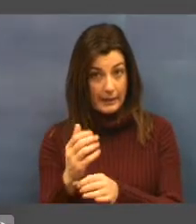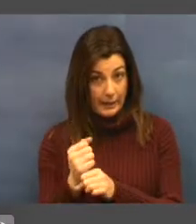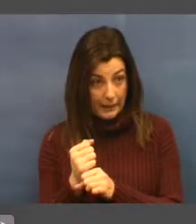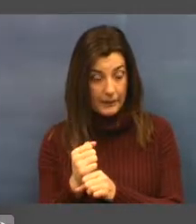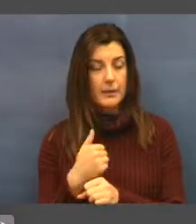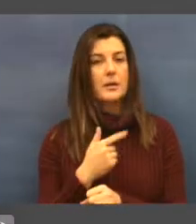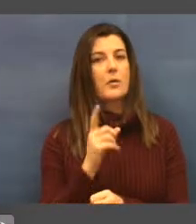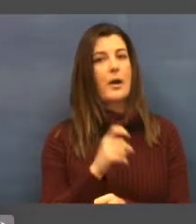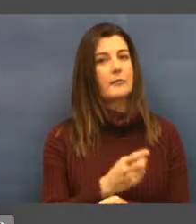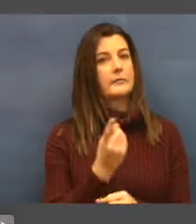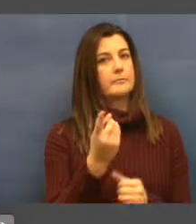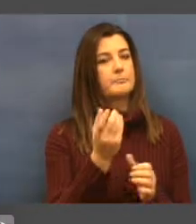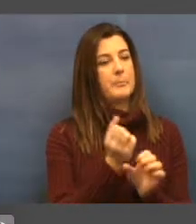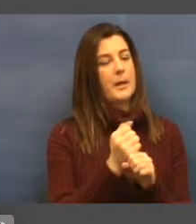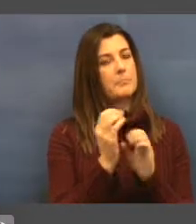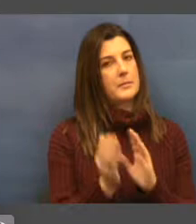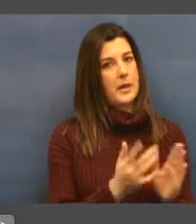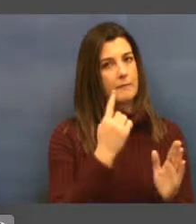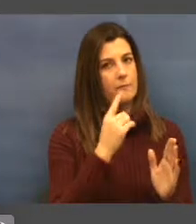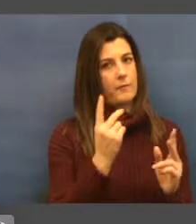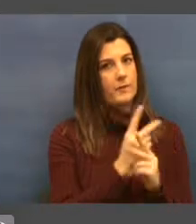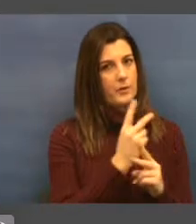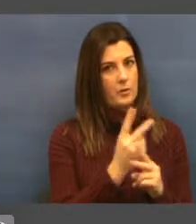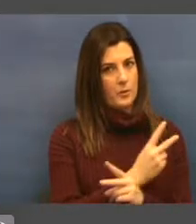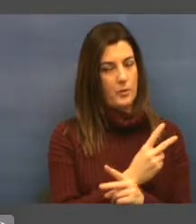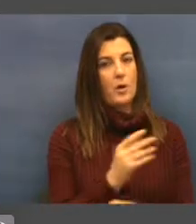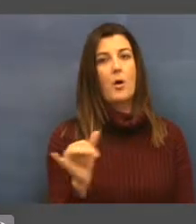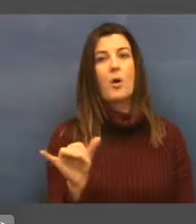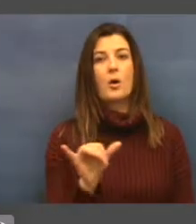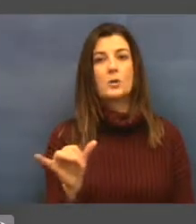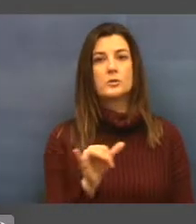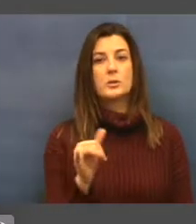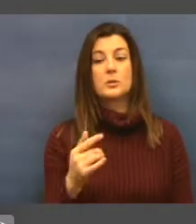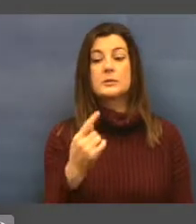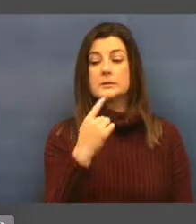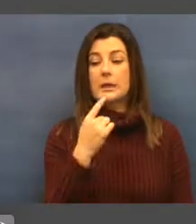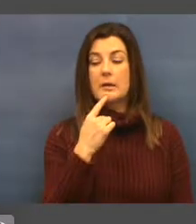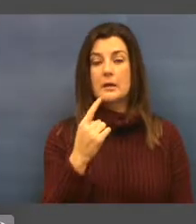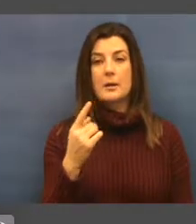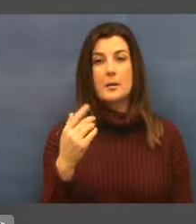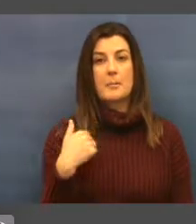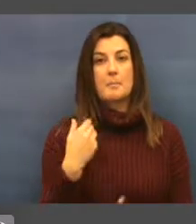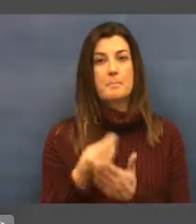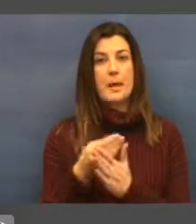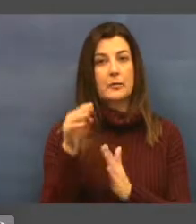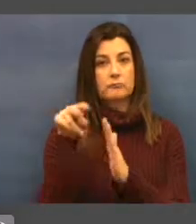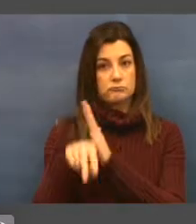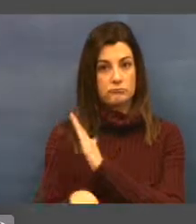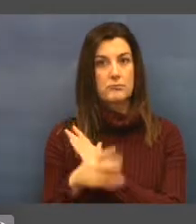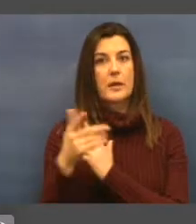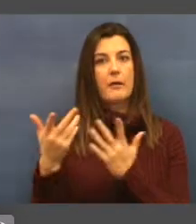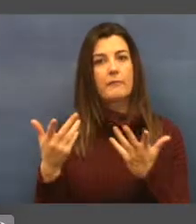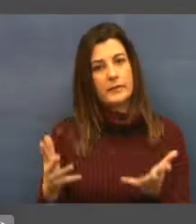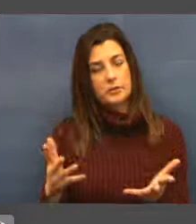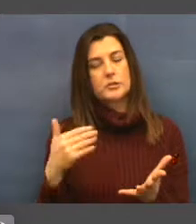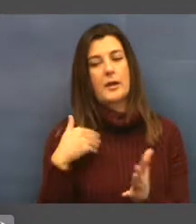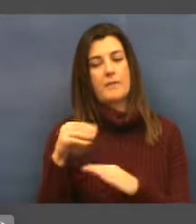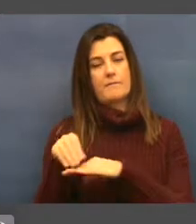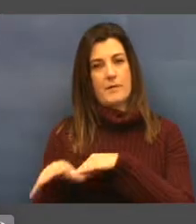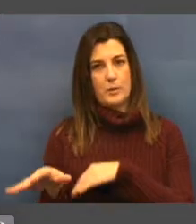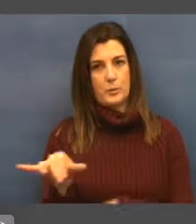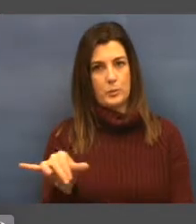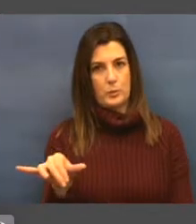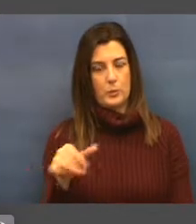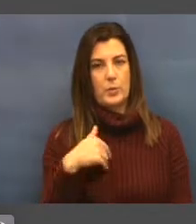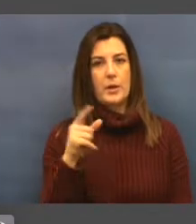first. Also, declaring bankruptcy while repaying student loans will affect your eligibility. So that's something to discuss